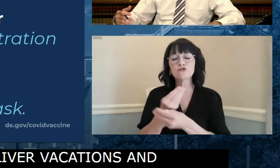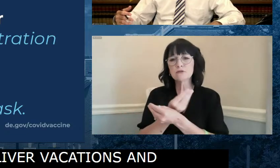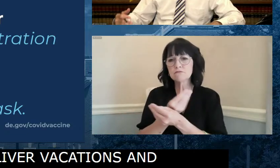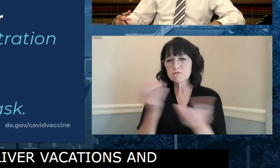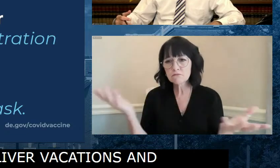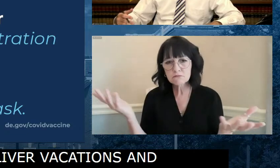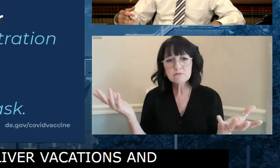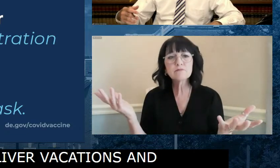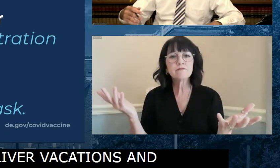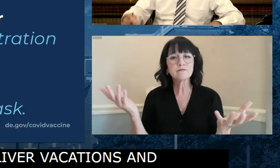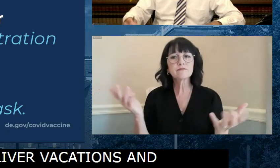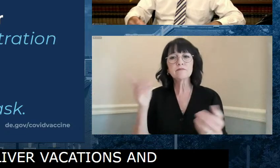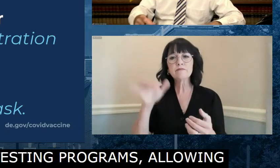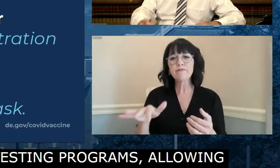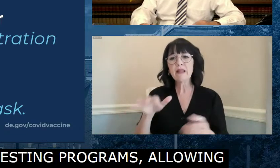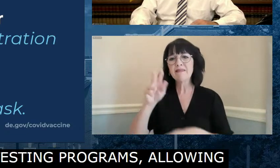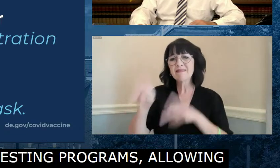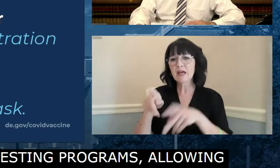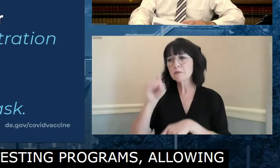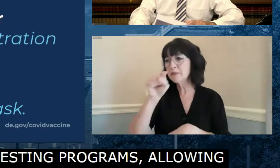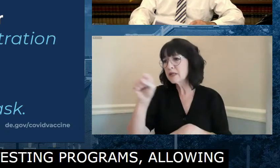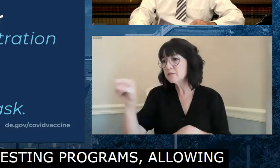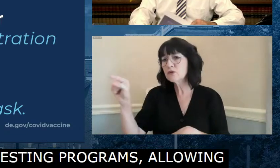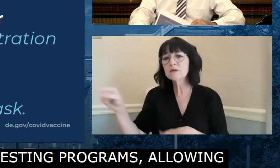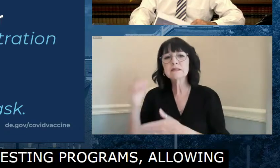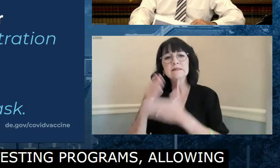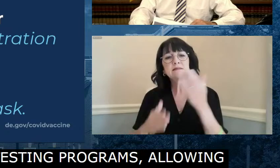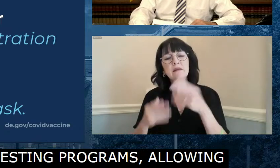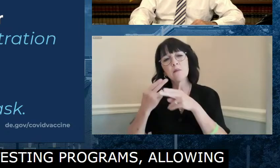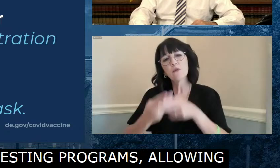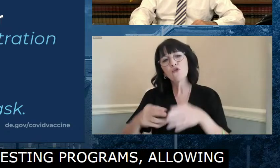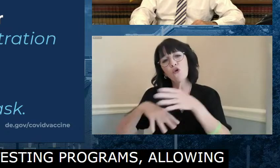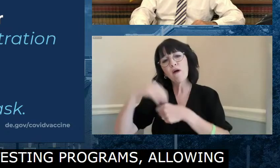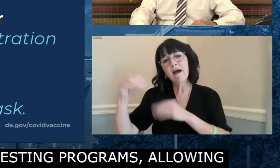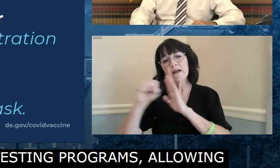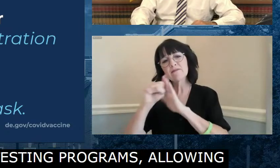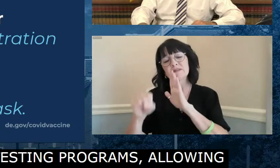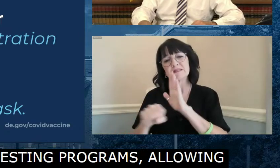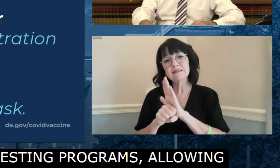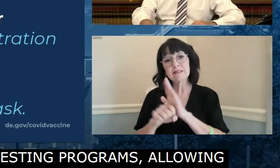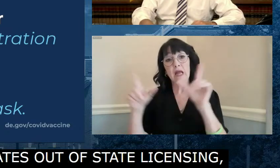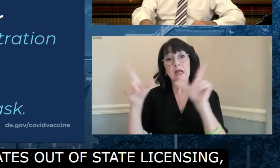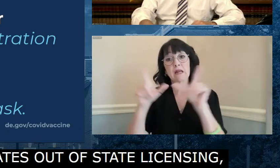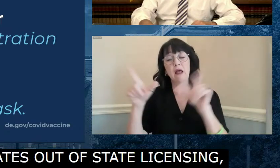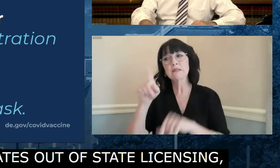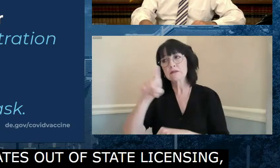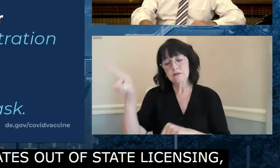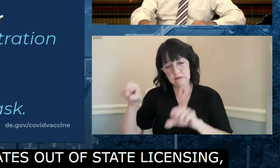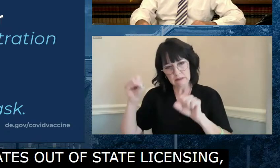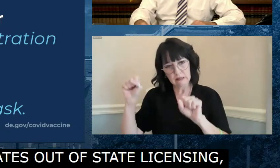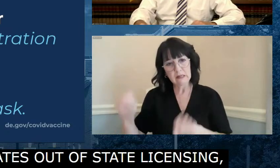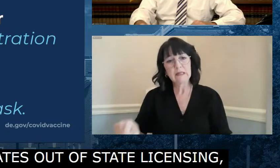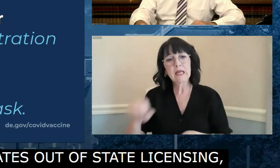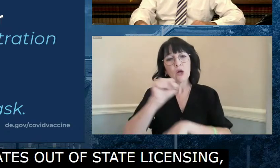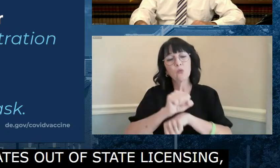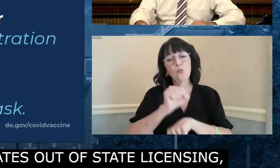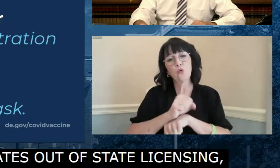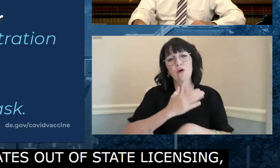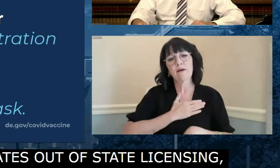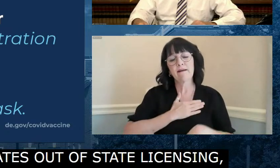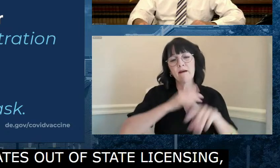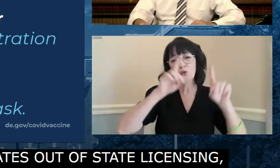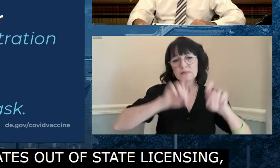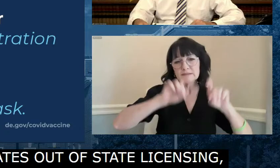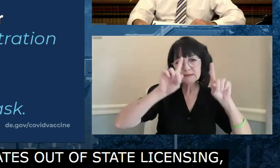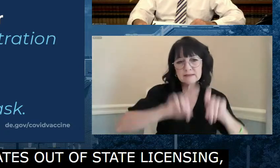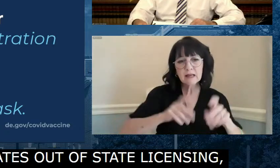have certain certificates out of state licensing to do work in our testing sites, in our vaccination